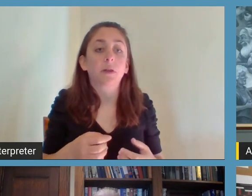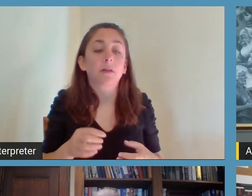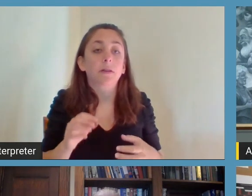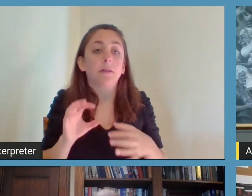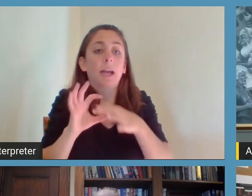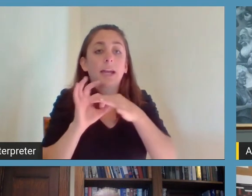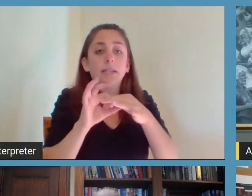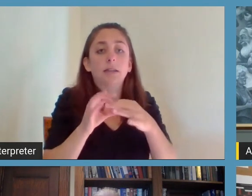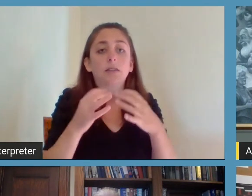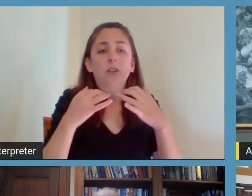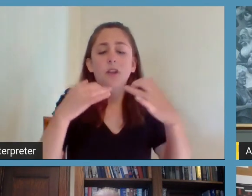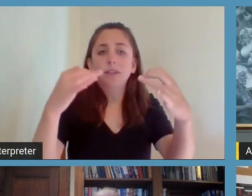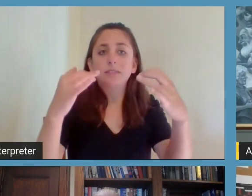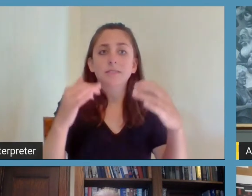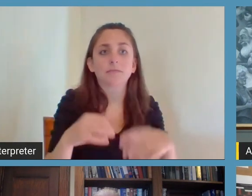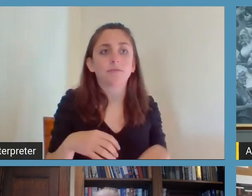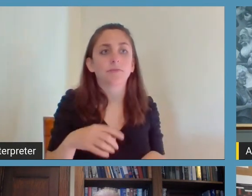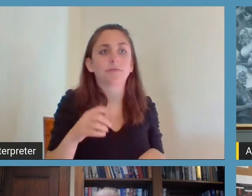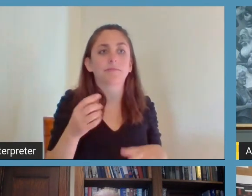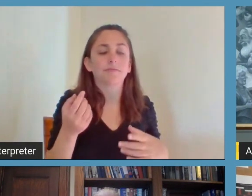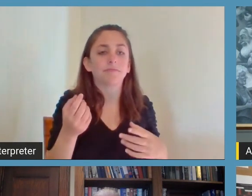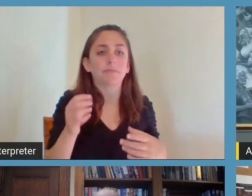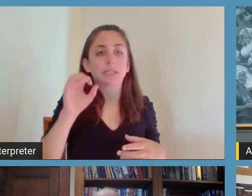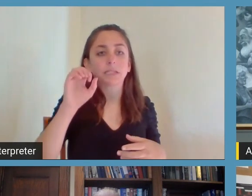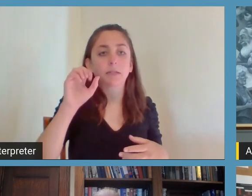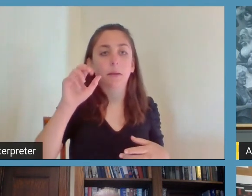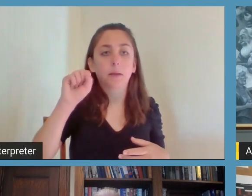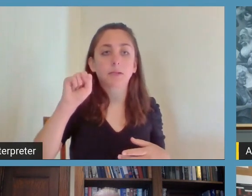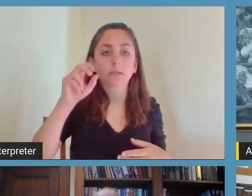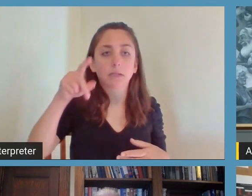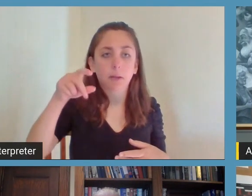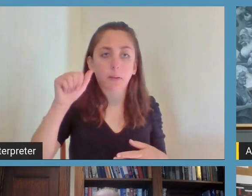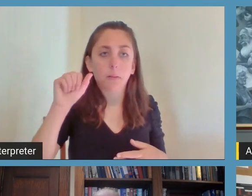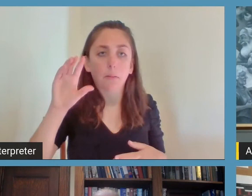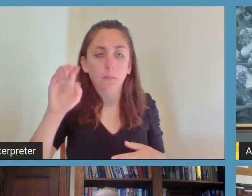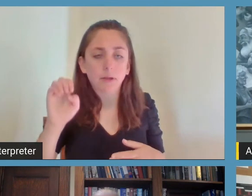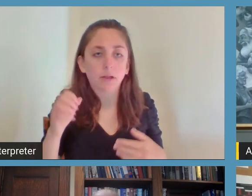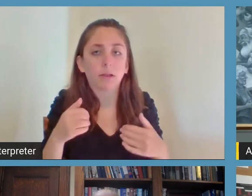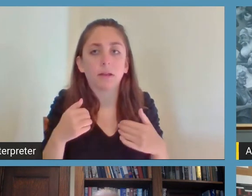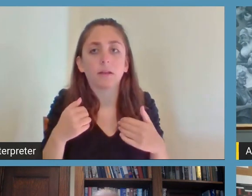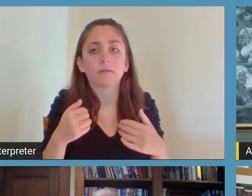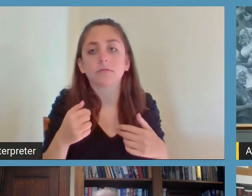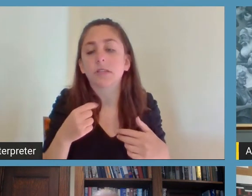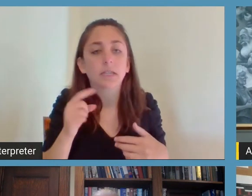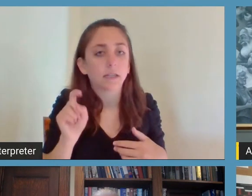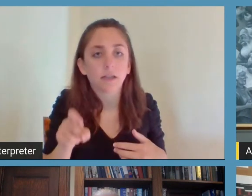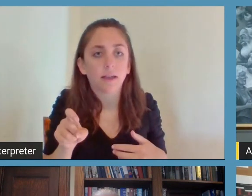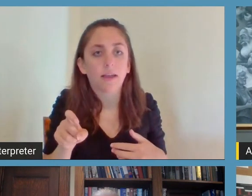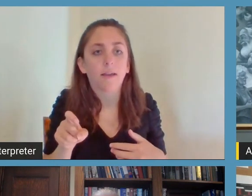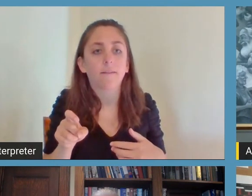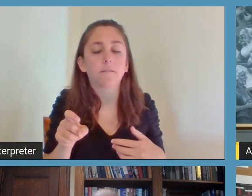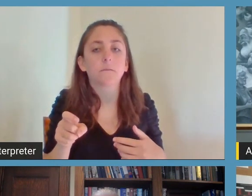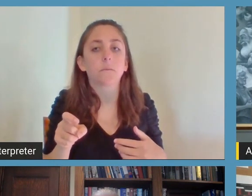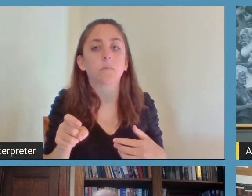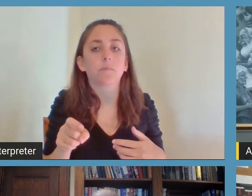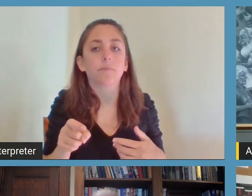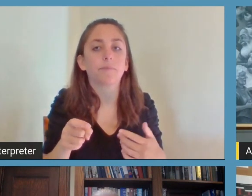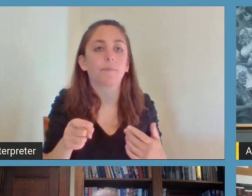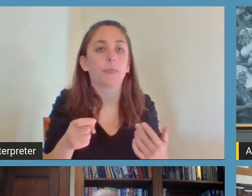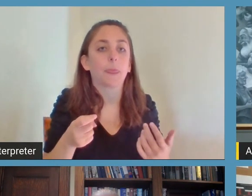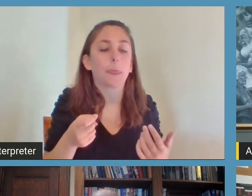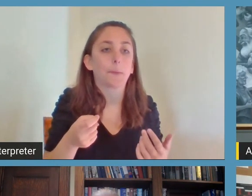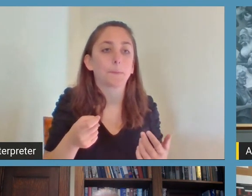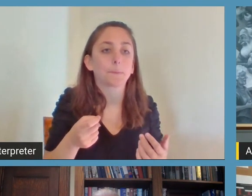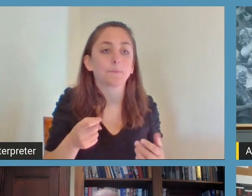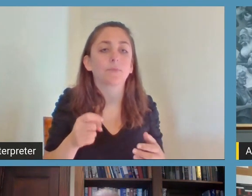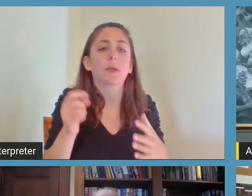out how we were going to completely change our working process for the podcast for some time. So we took a half planned, half not